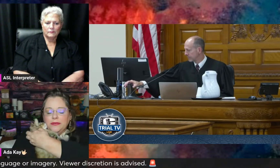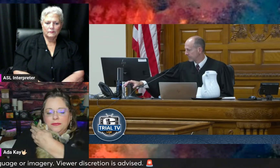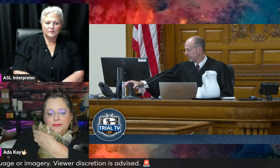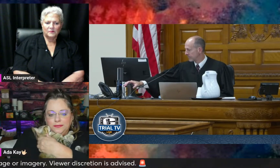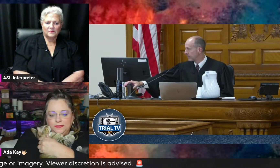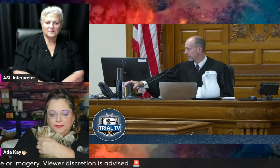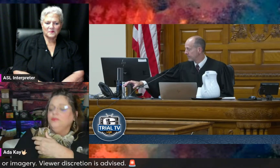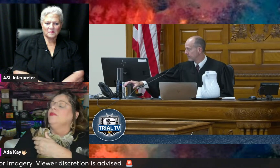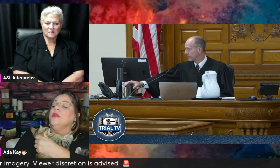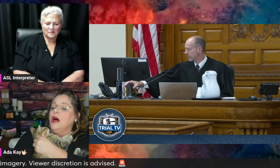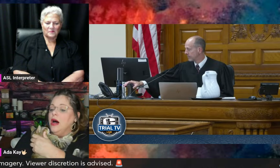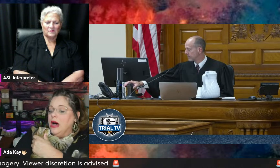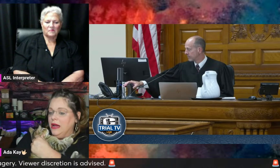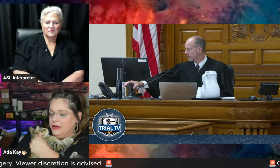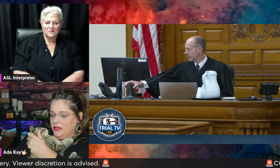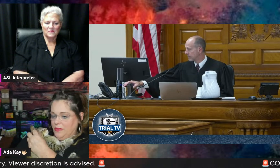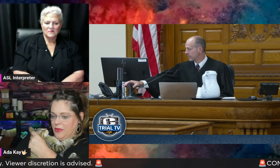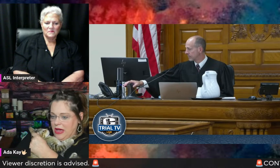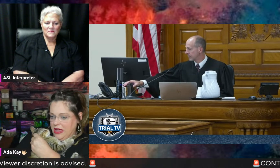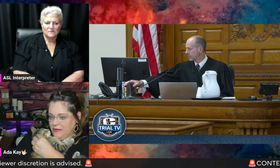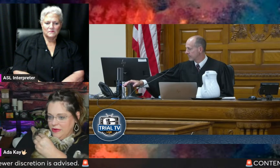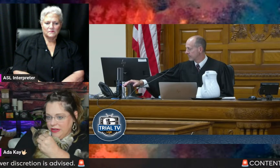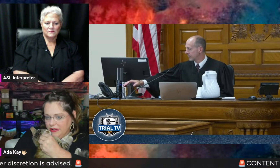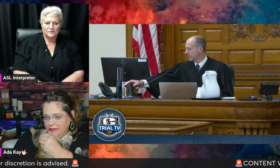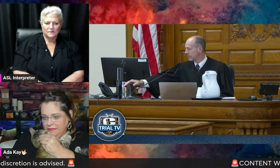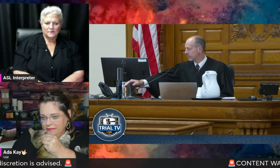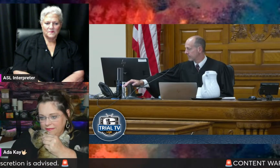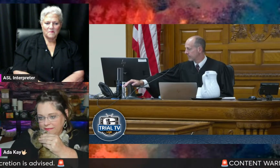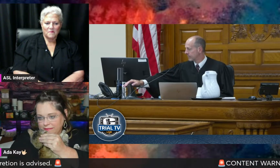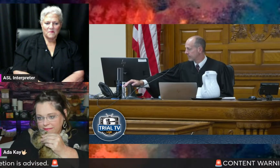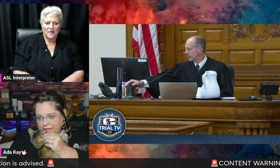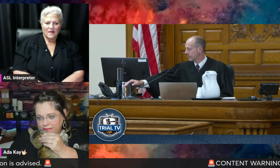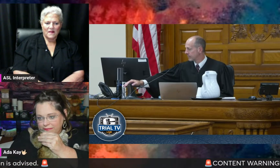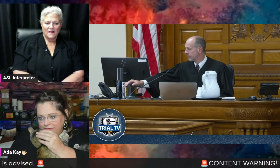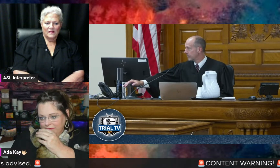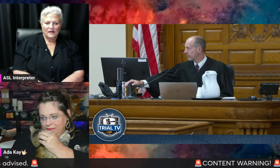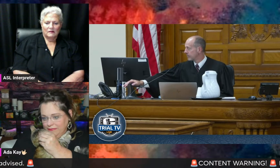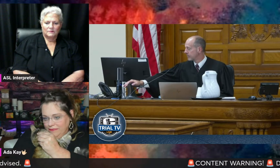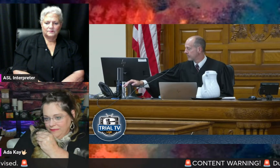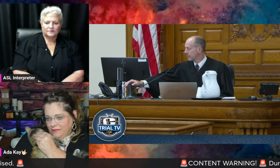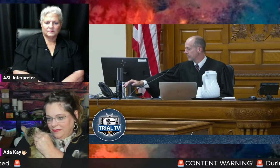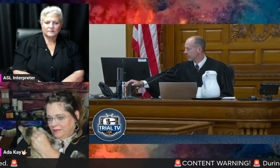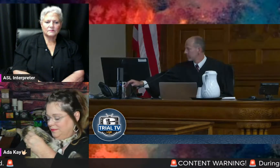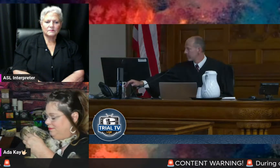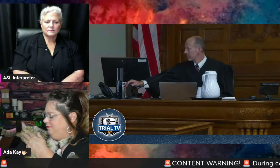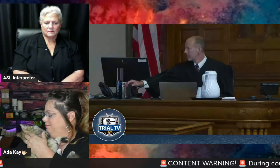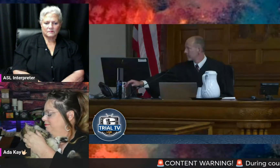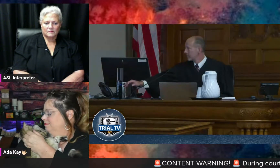baby. Hi's a baby.